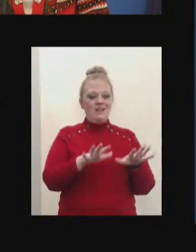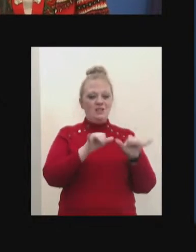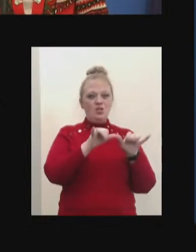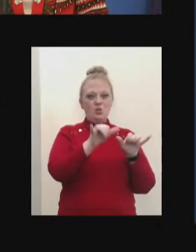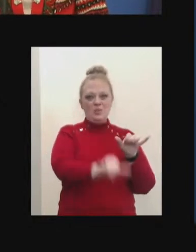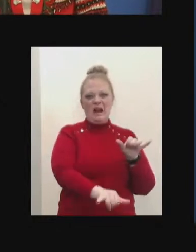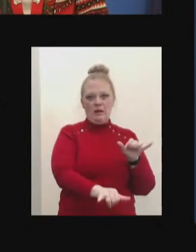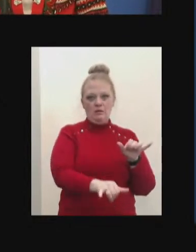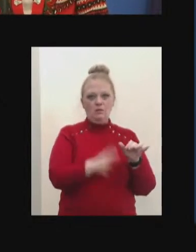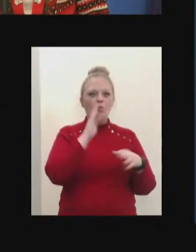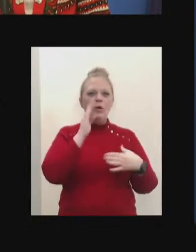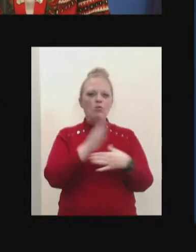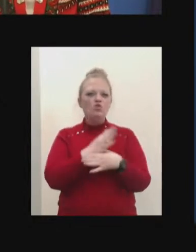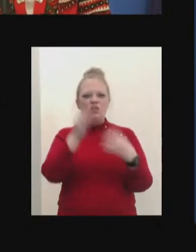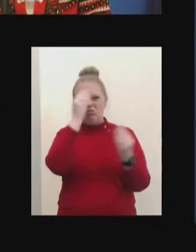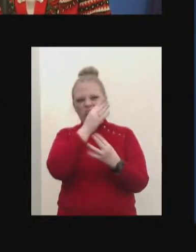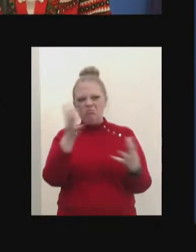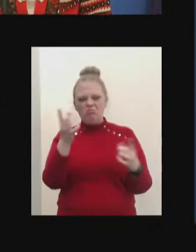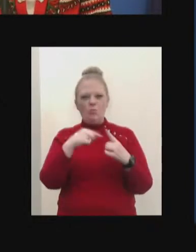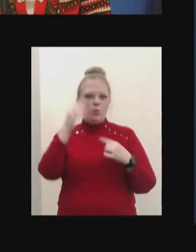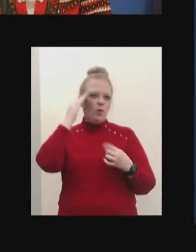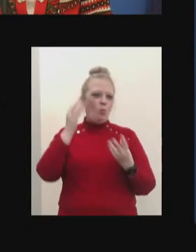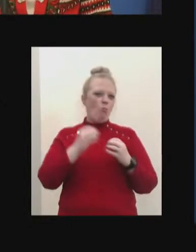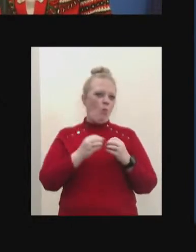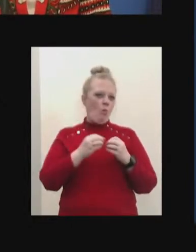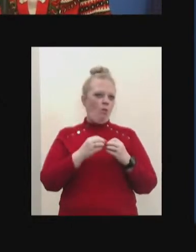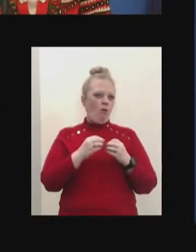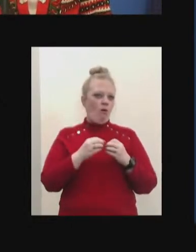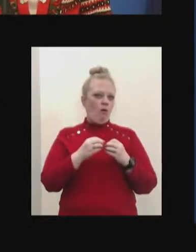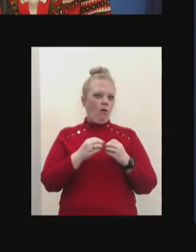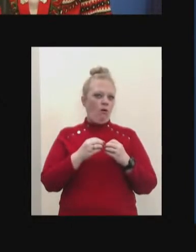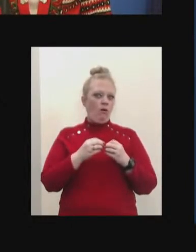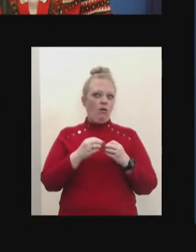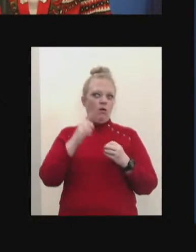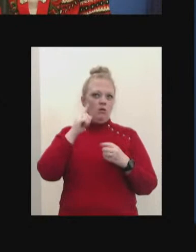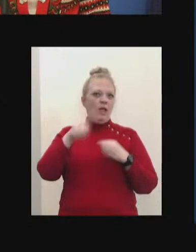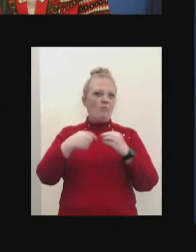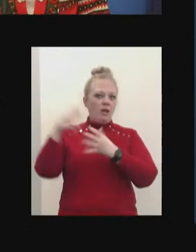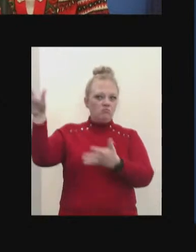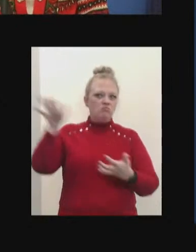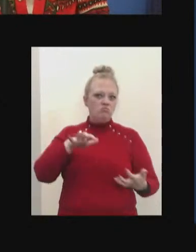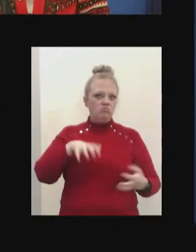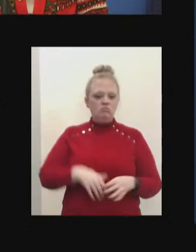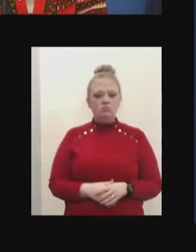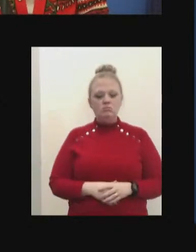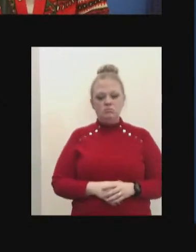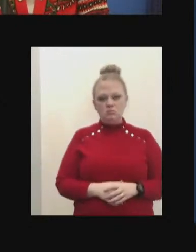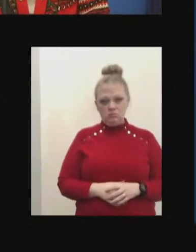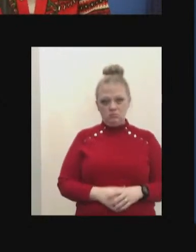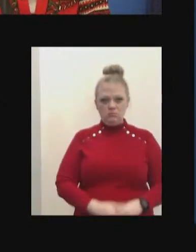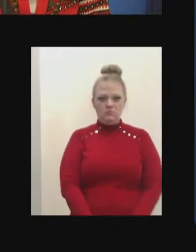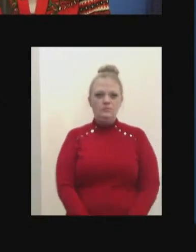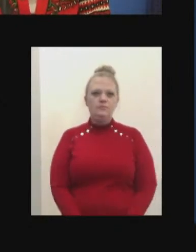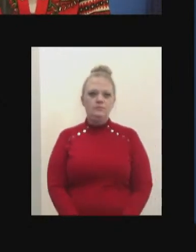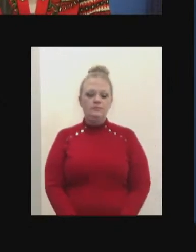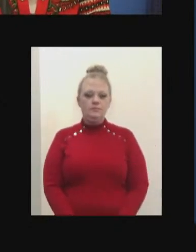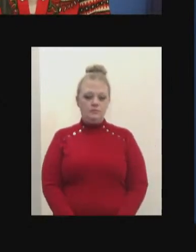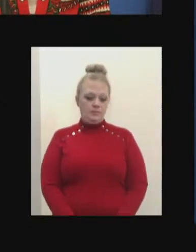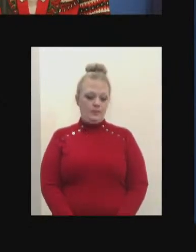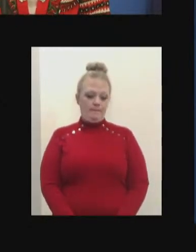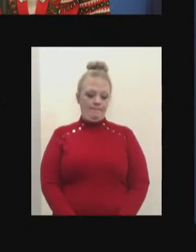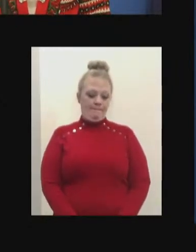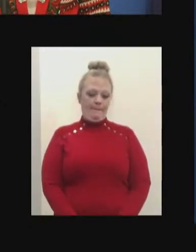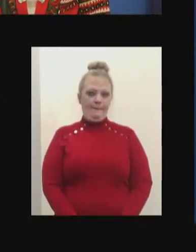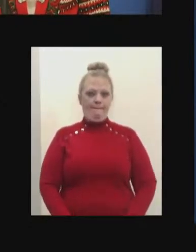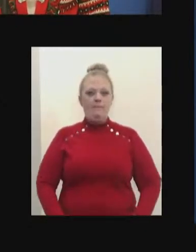the information once we know more about when we can expect the distribution of these tests. So I know I sound